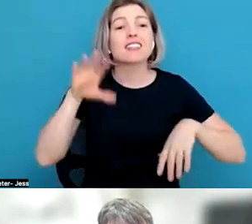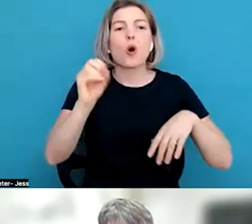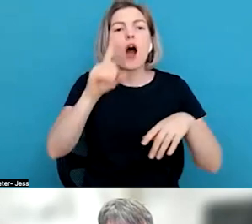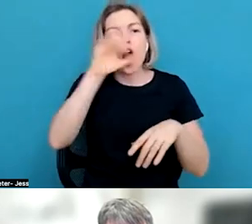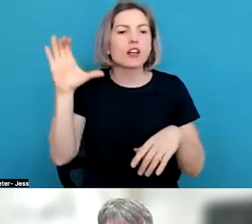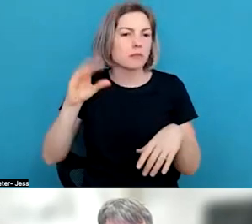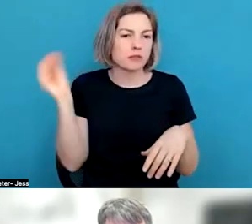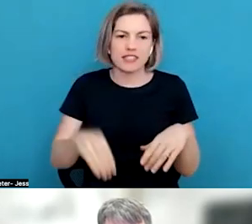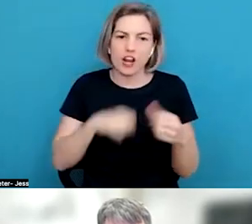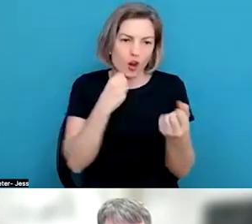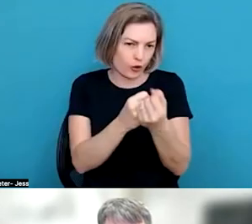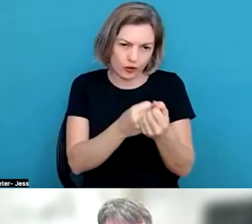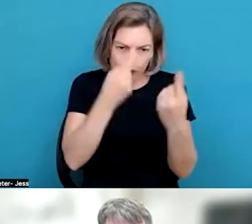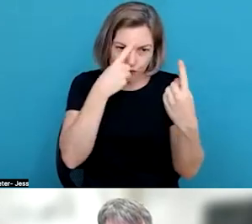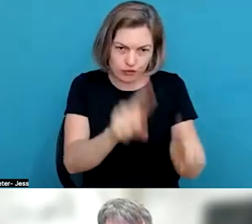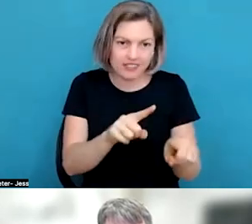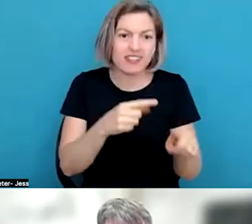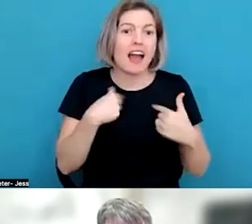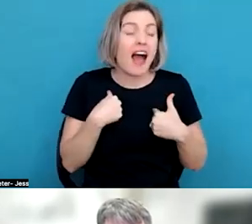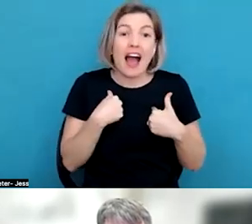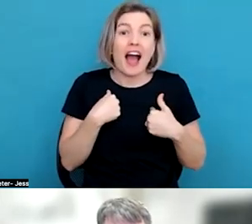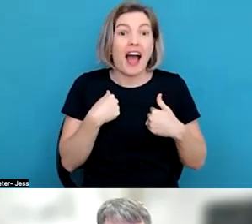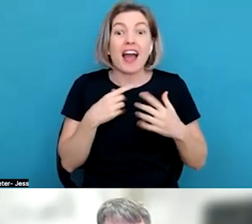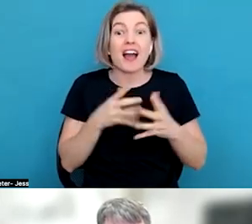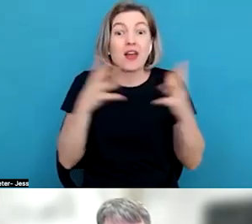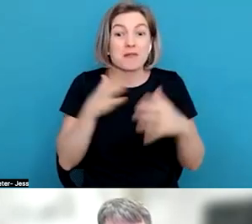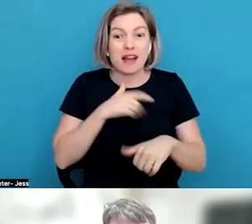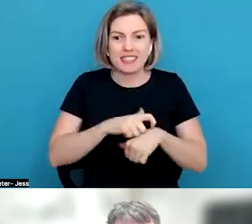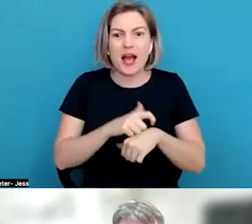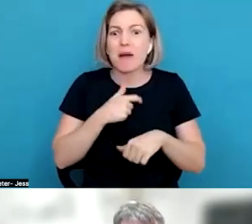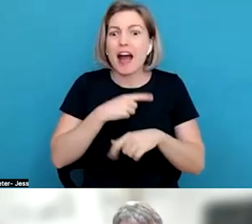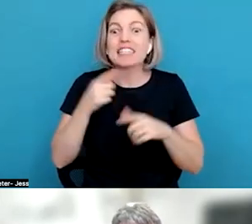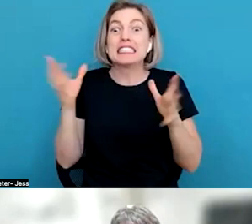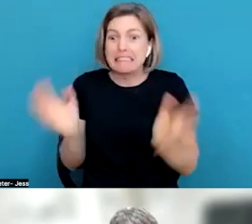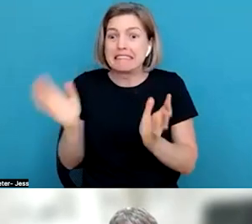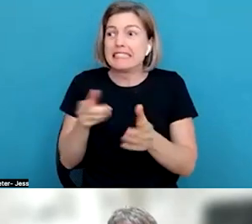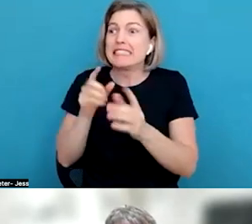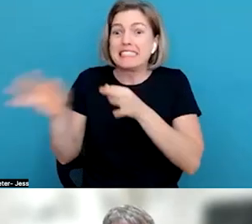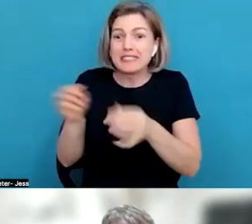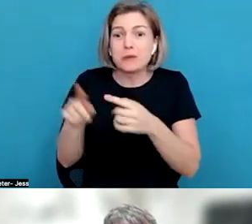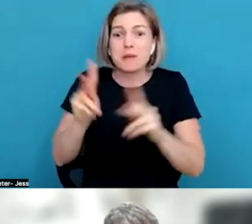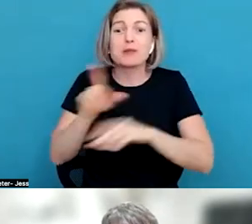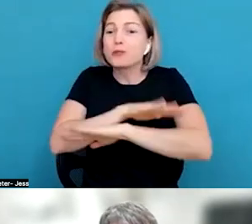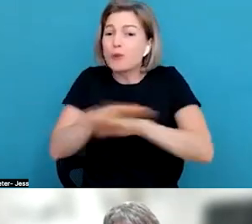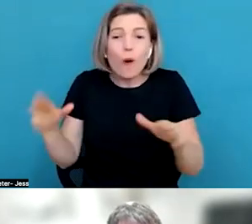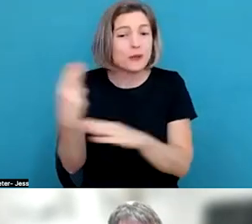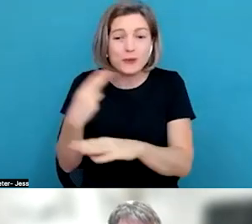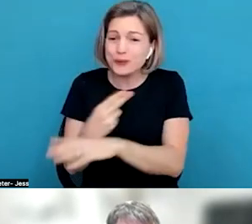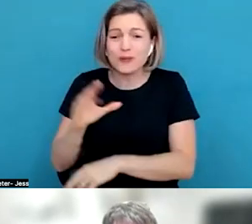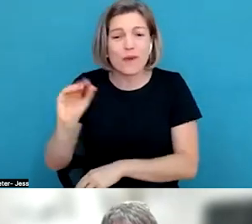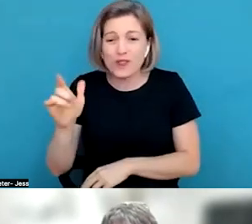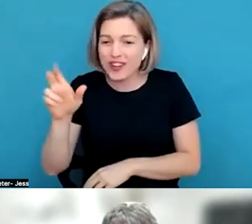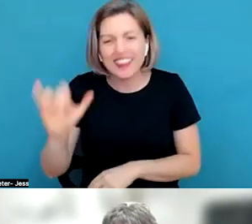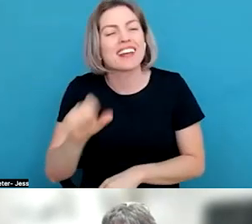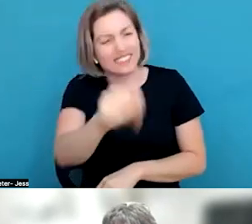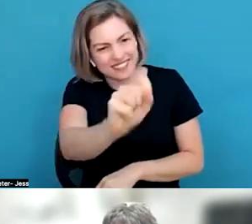agreed. And I spend a lot of my day convincing people not to use them. I do think that we